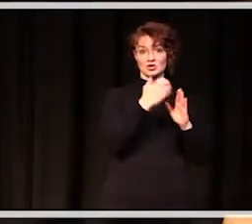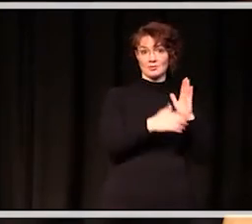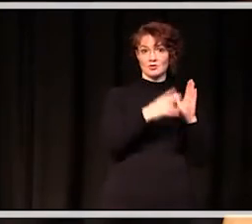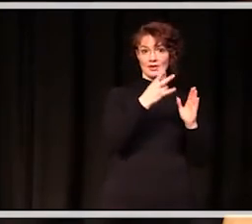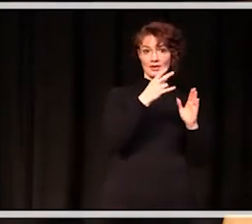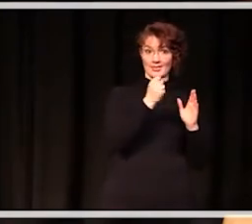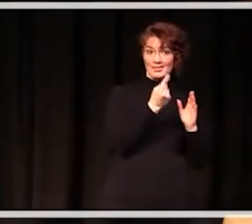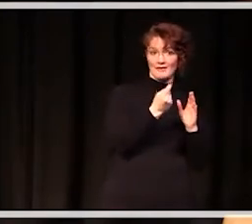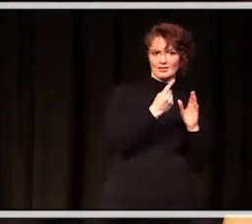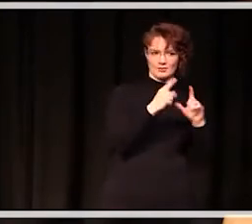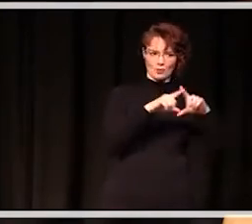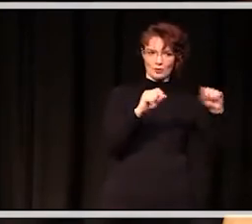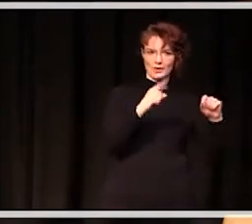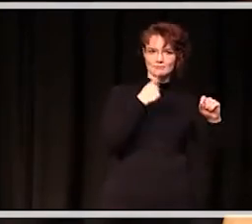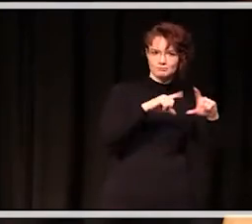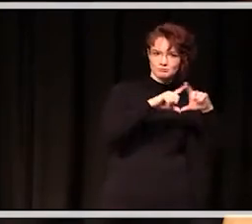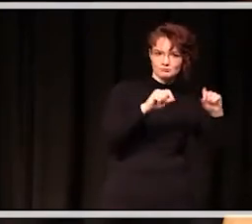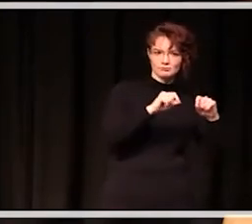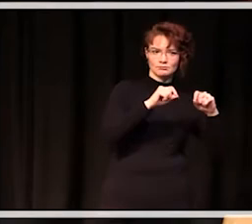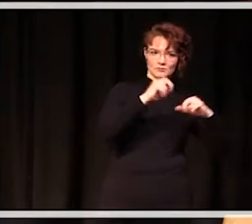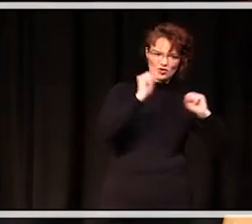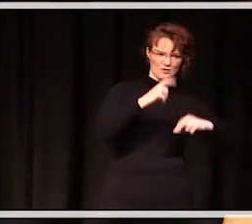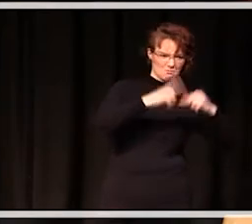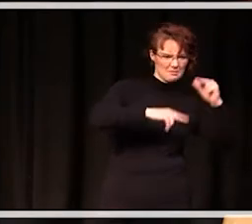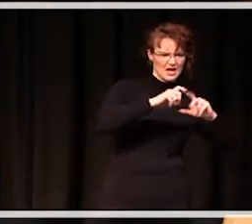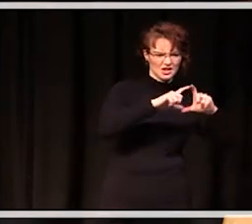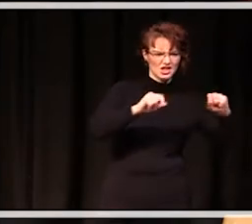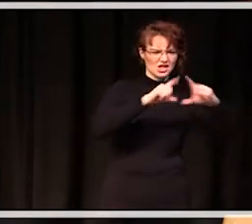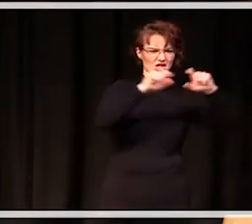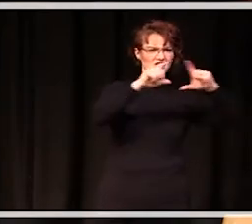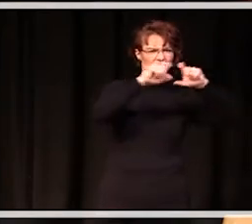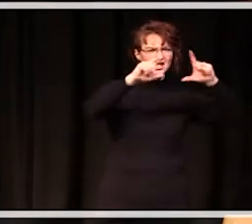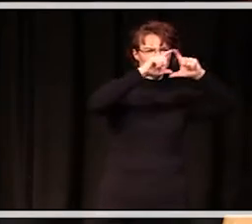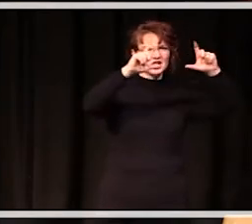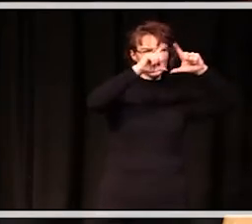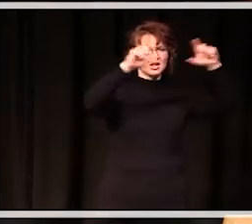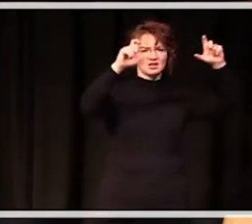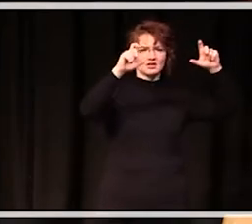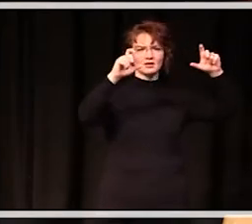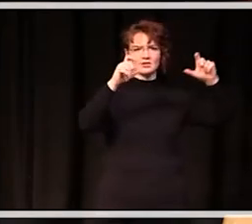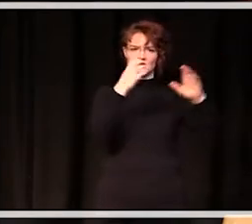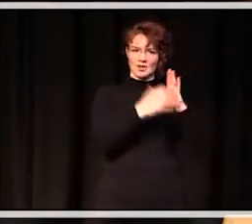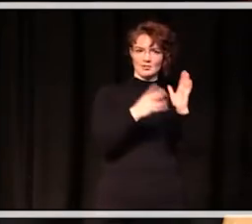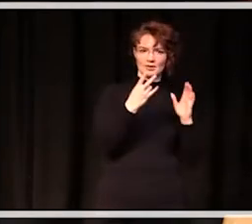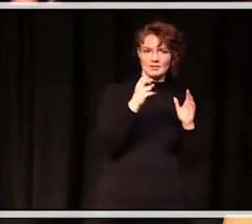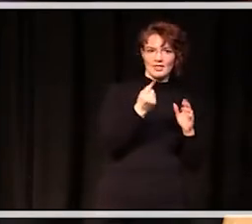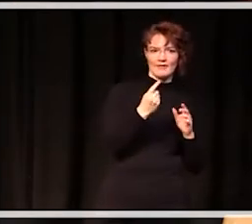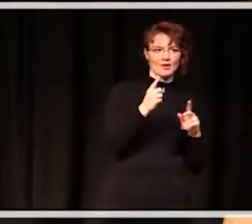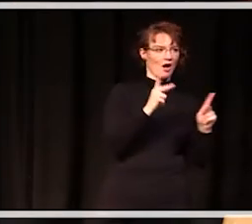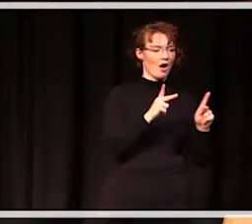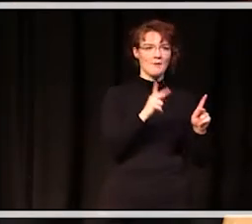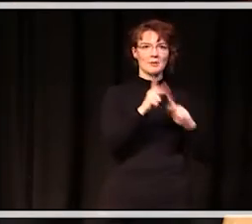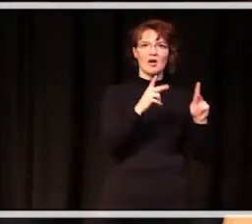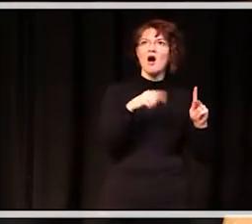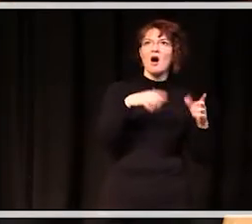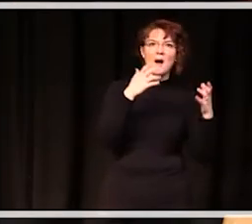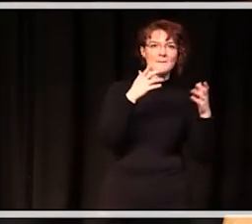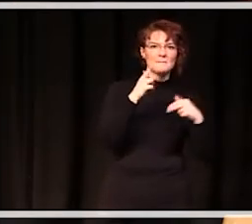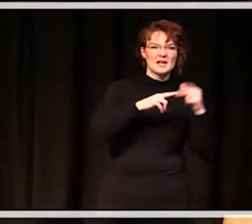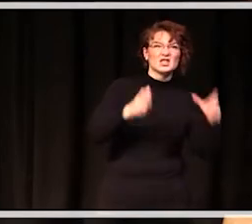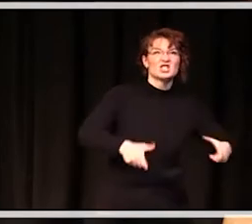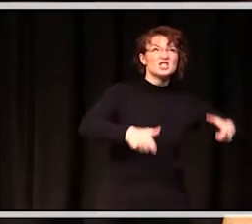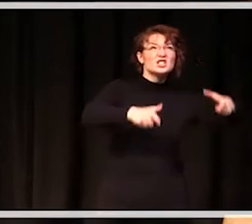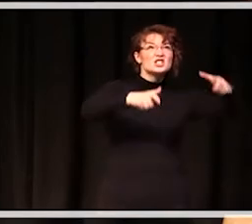brick. Baked bricks, and you can build something. And in Genesis chapter 11, there are people who are saying, "Let's build a massive tower and let's